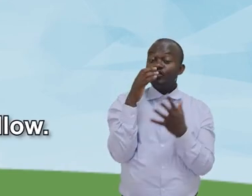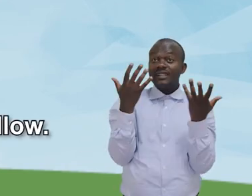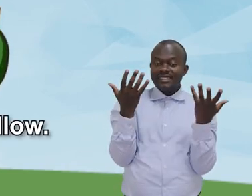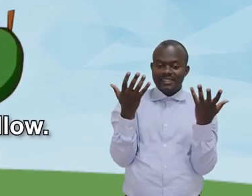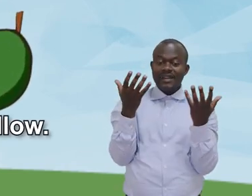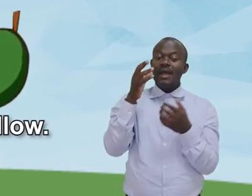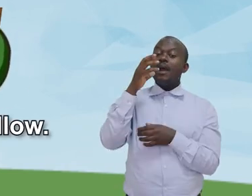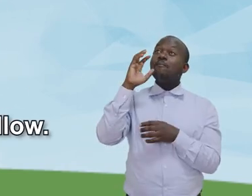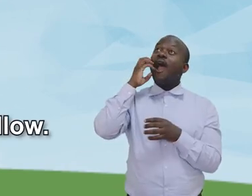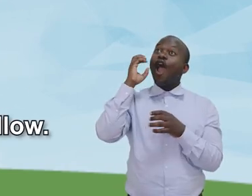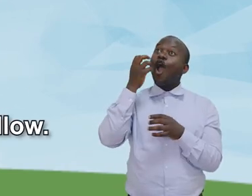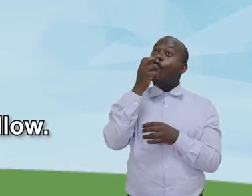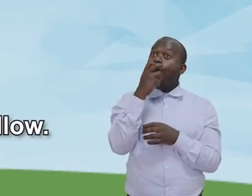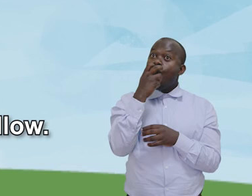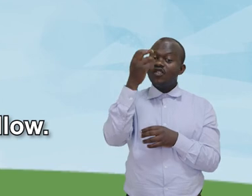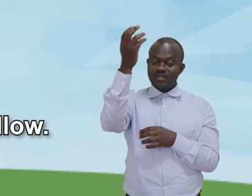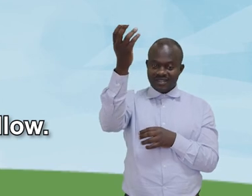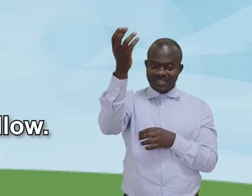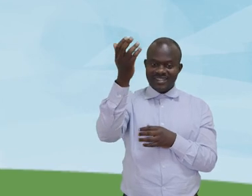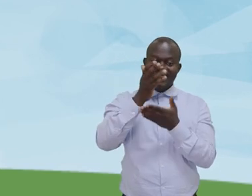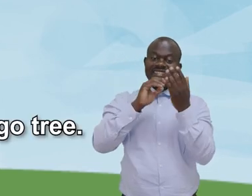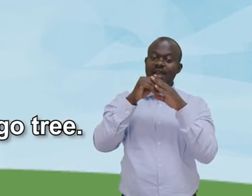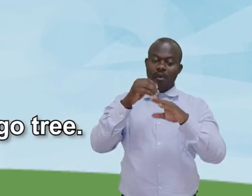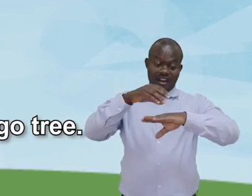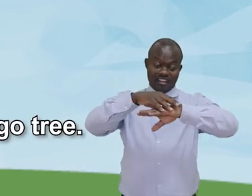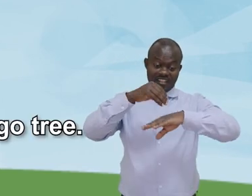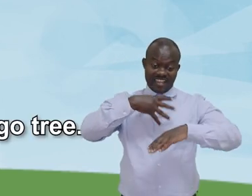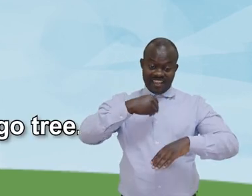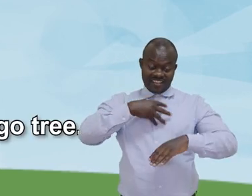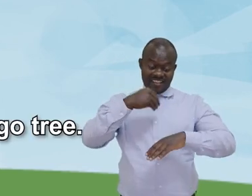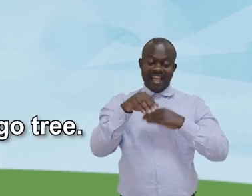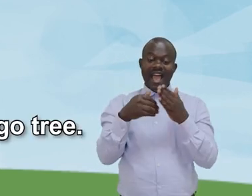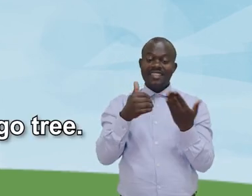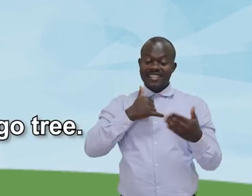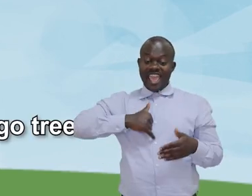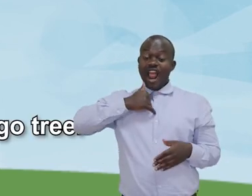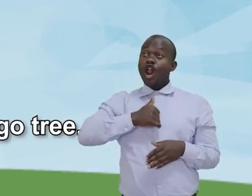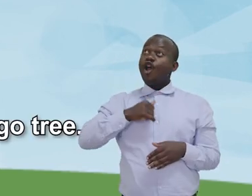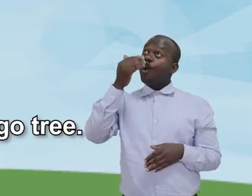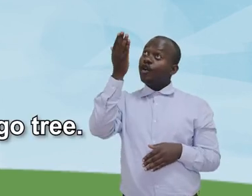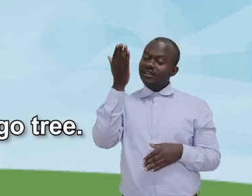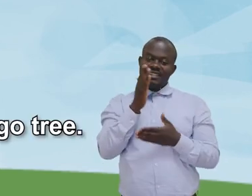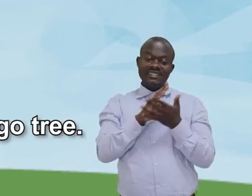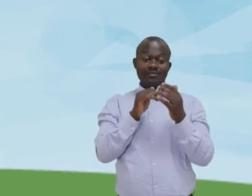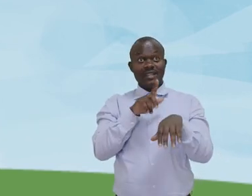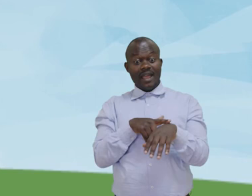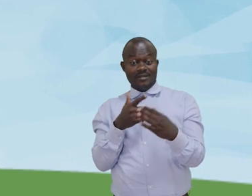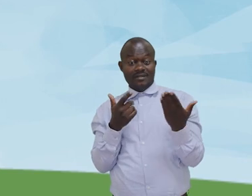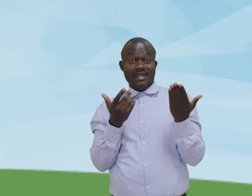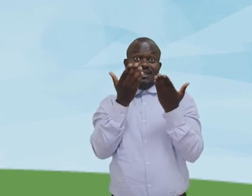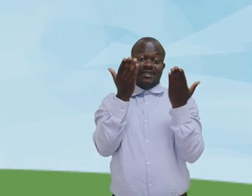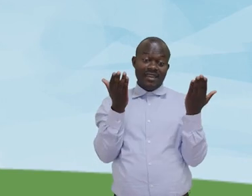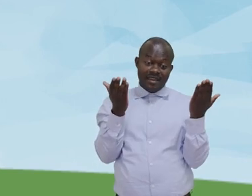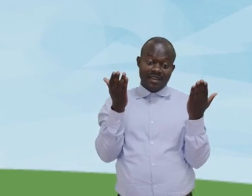Mangoes! Some are green and others are yellow. Sometimes there are cats in the mango